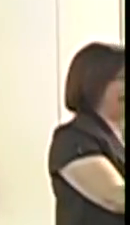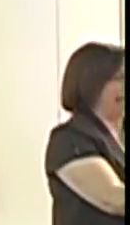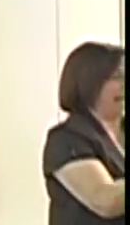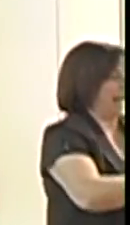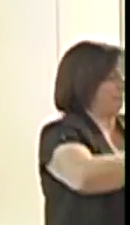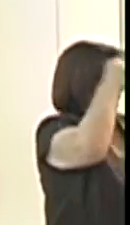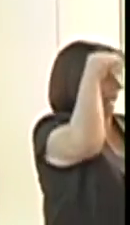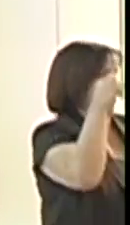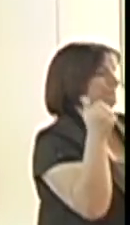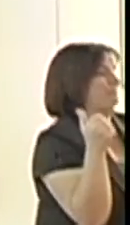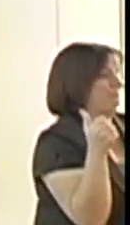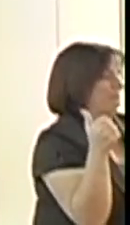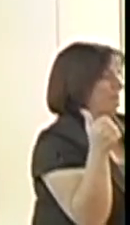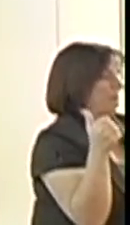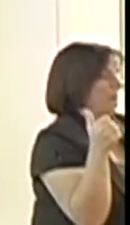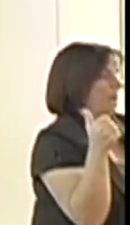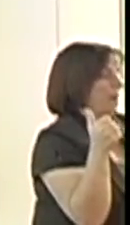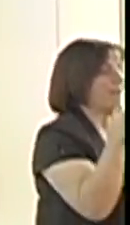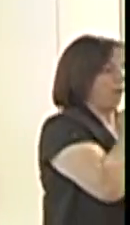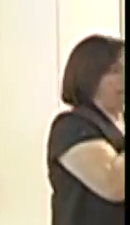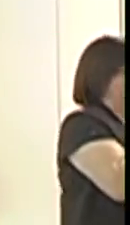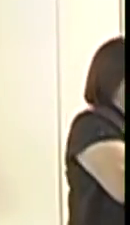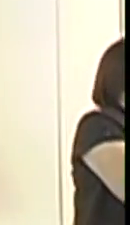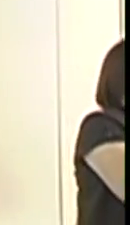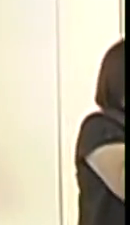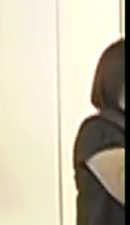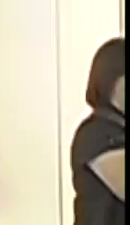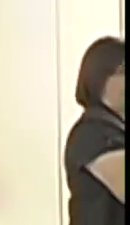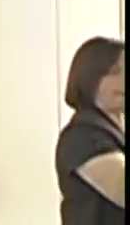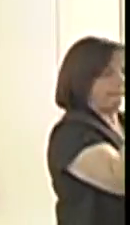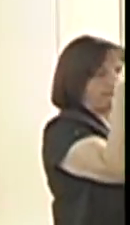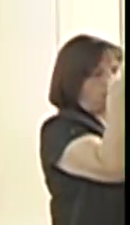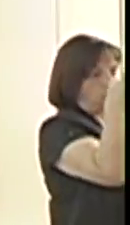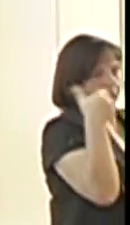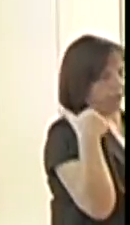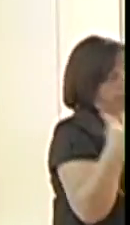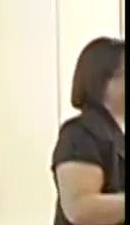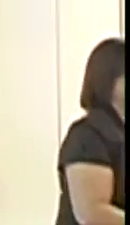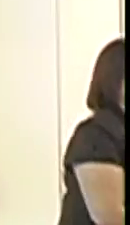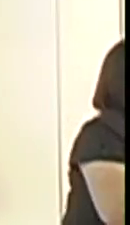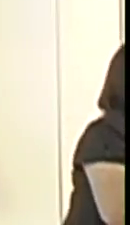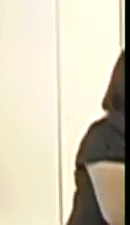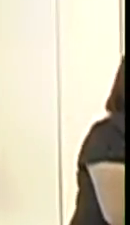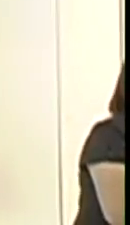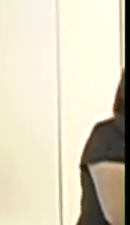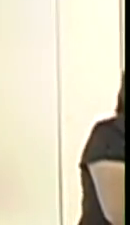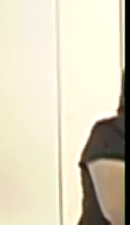and we are asking her to imitate the ASL sign bug.